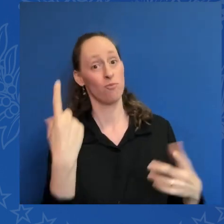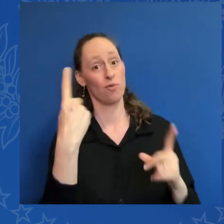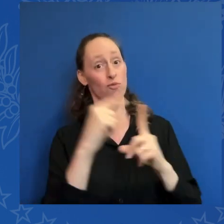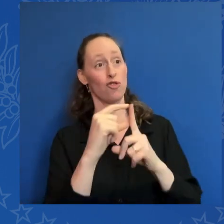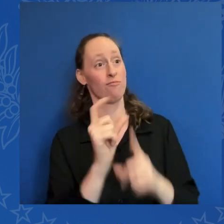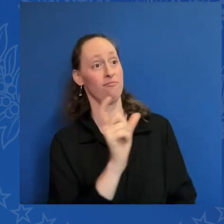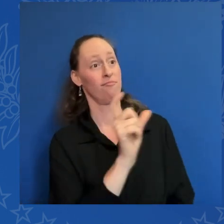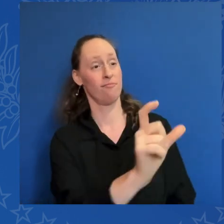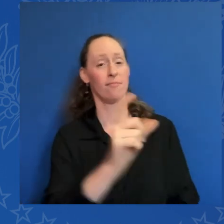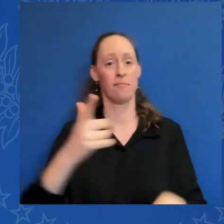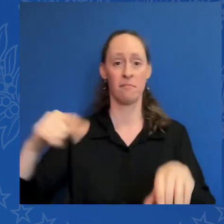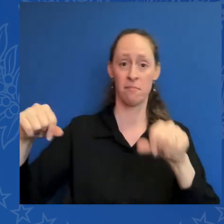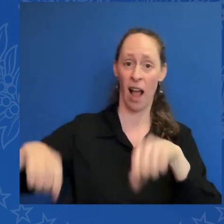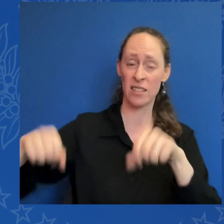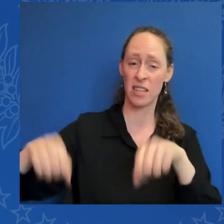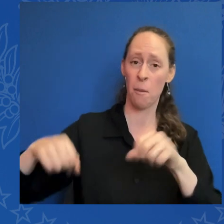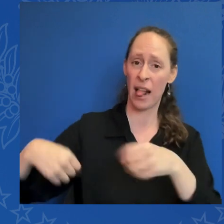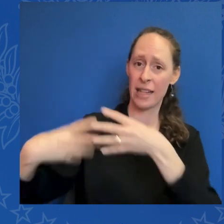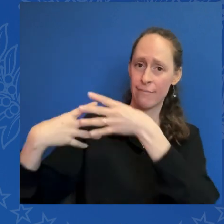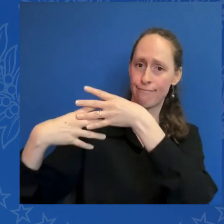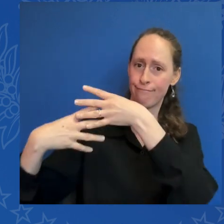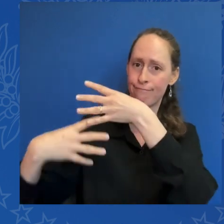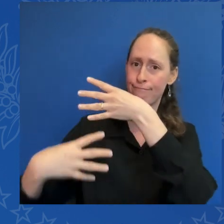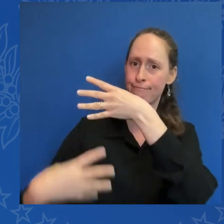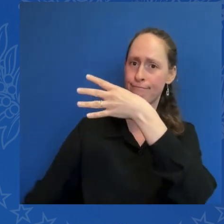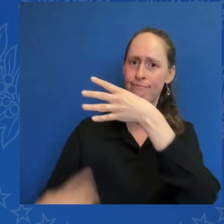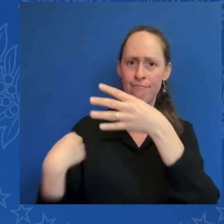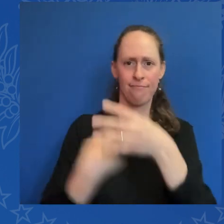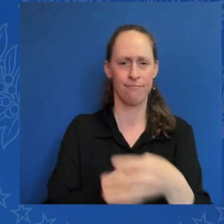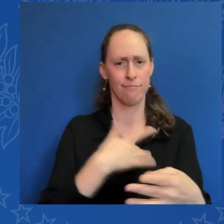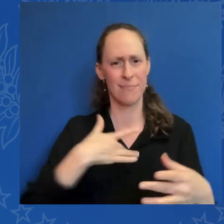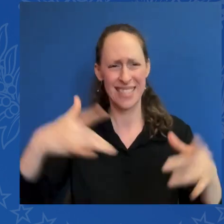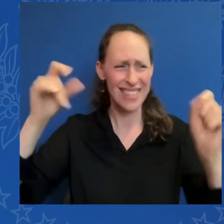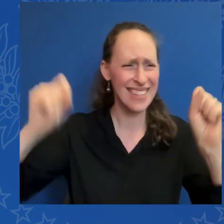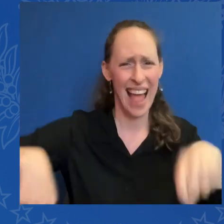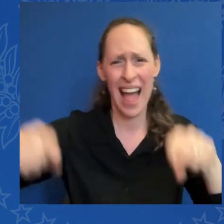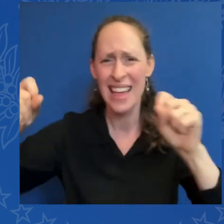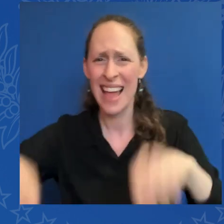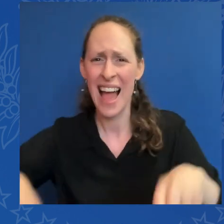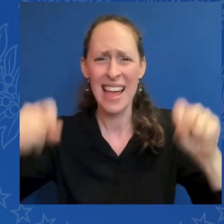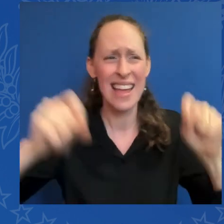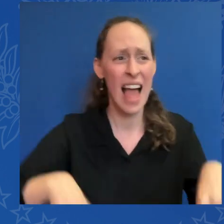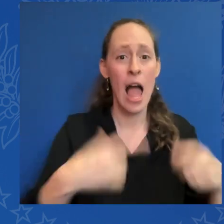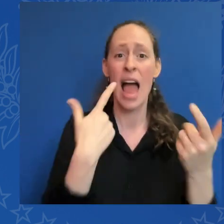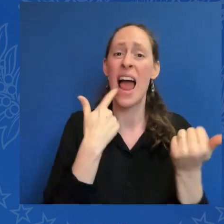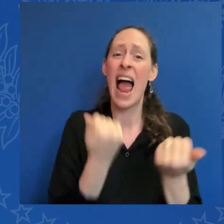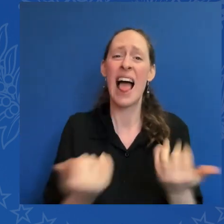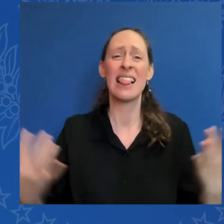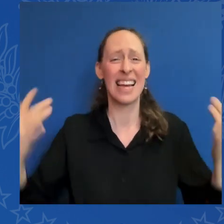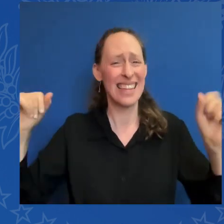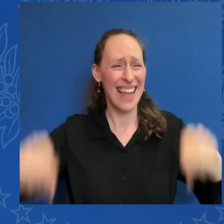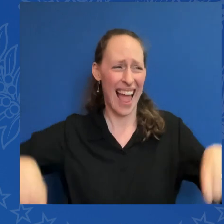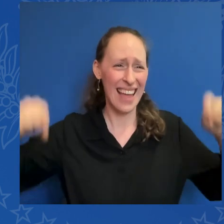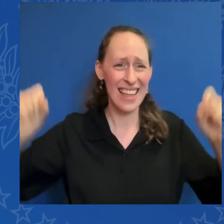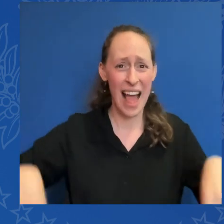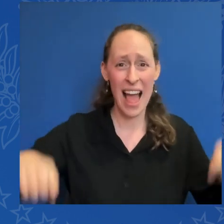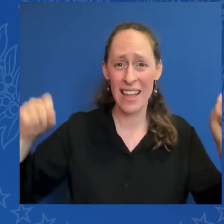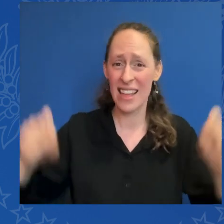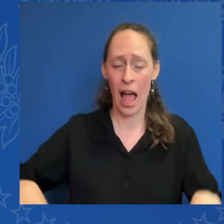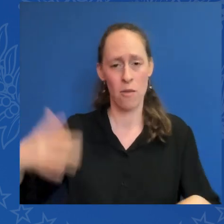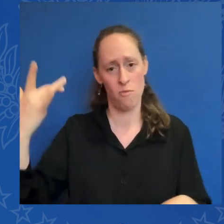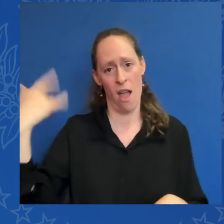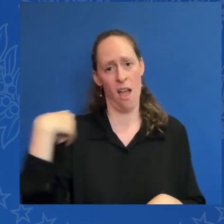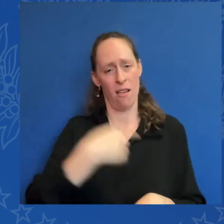possible. Anything's possible. Anything's possible if we set our mind to it. That's who we are. That's